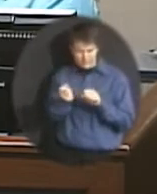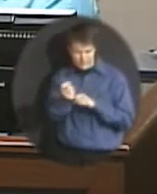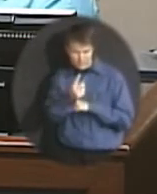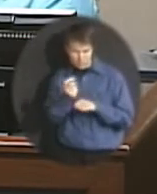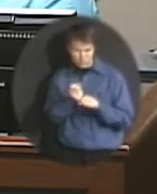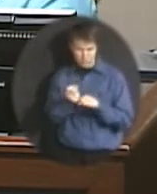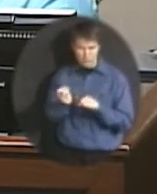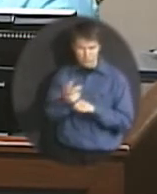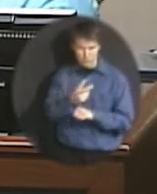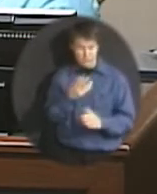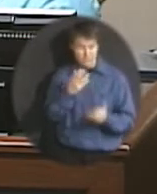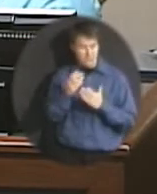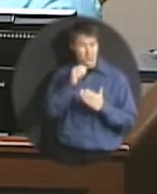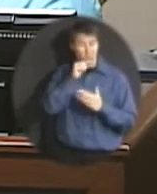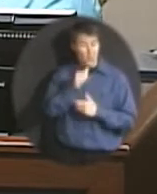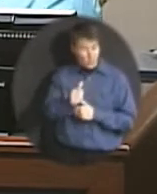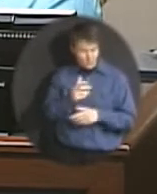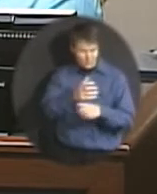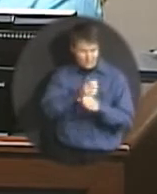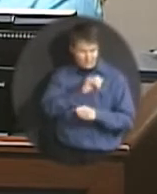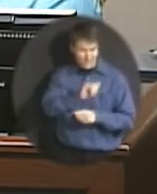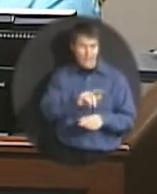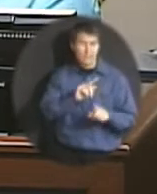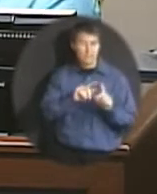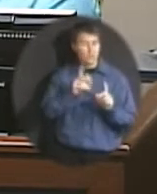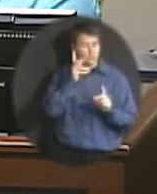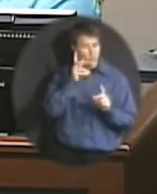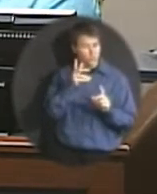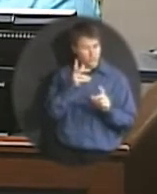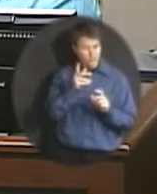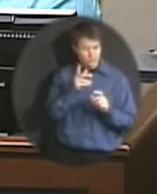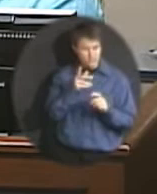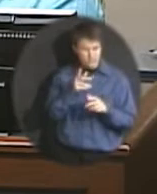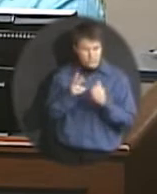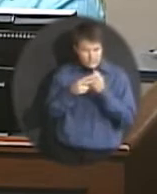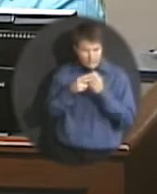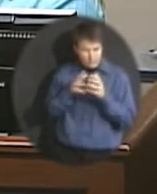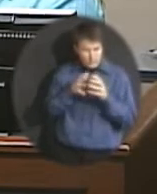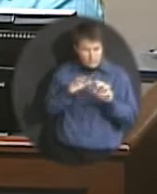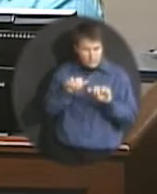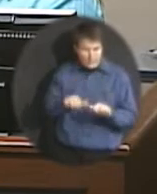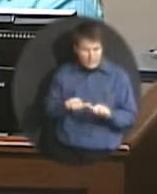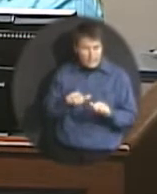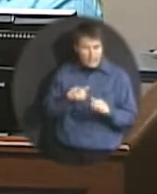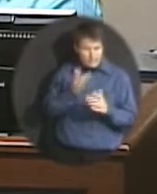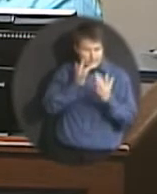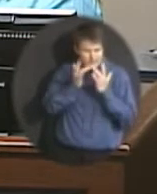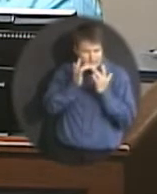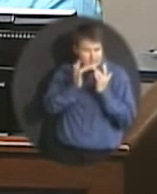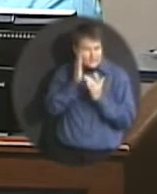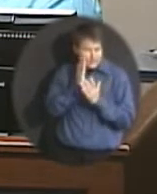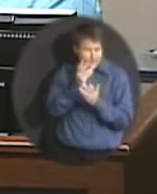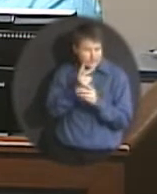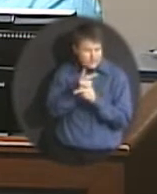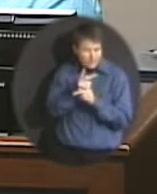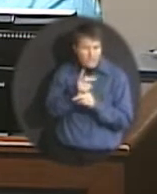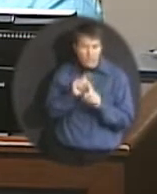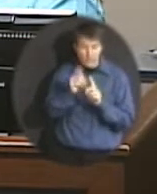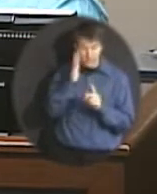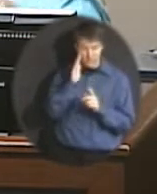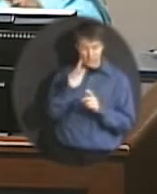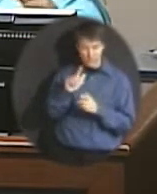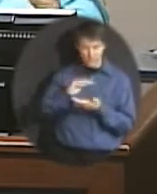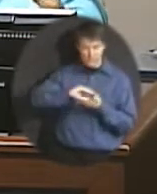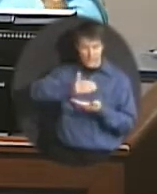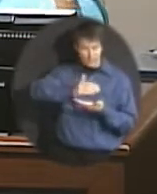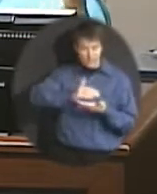be getting that. So we'll be as conservative as possible because, as I said, in addition to desktops and laptops,